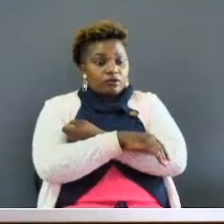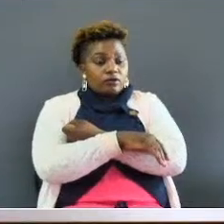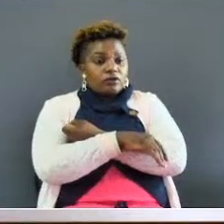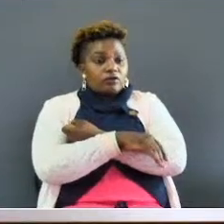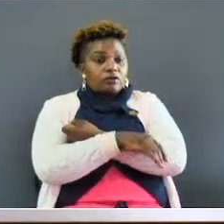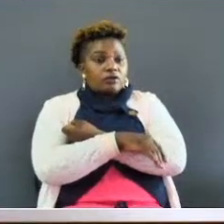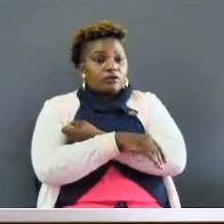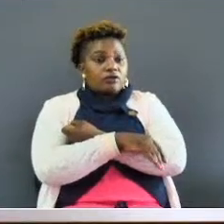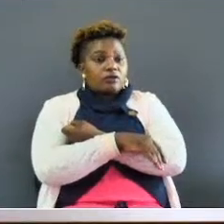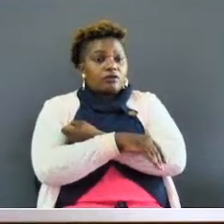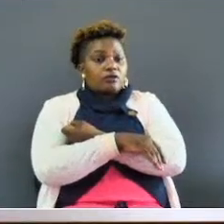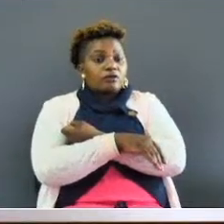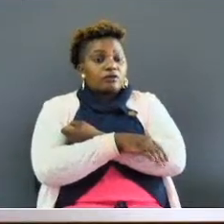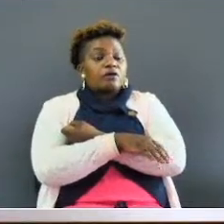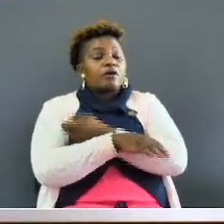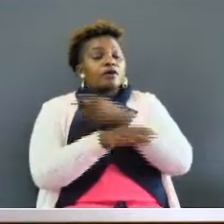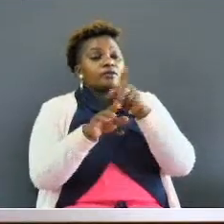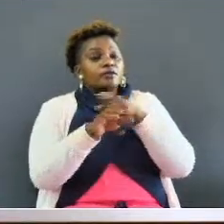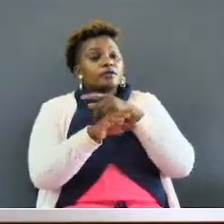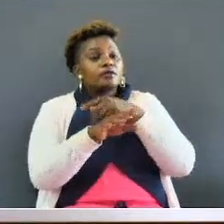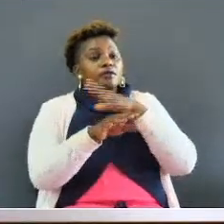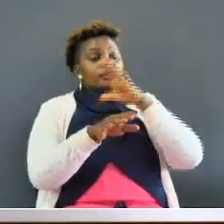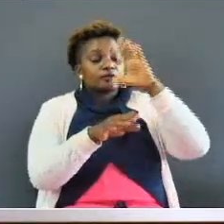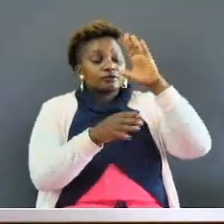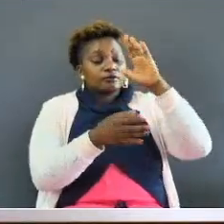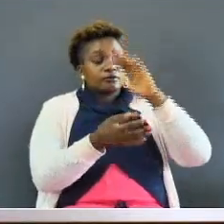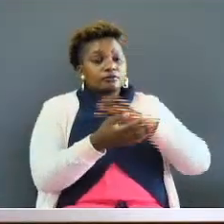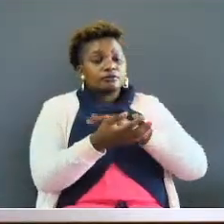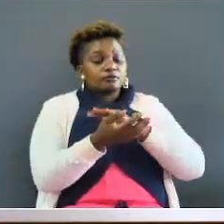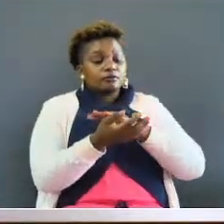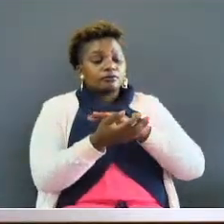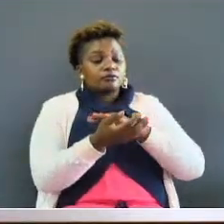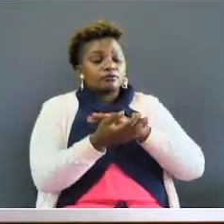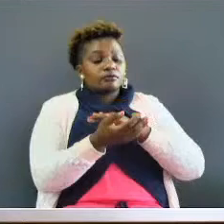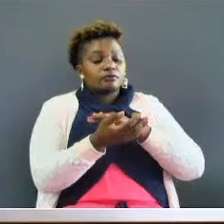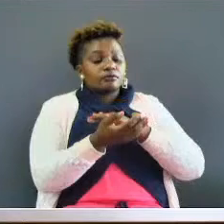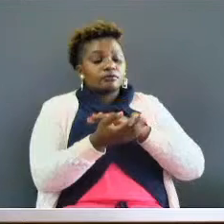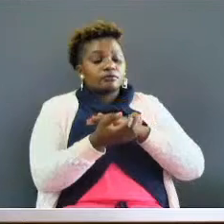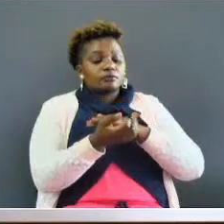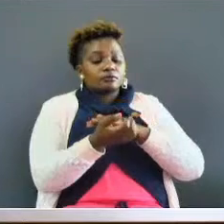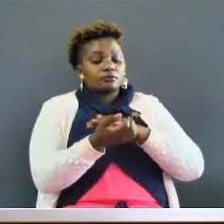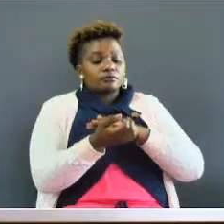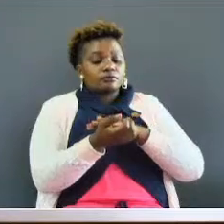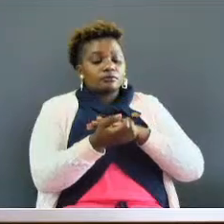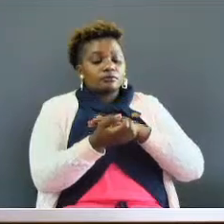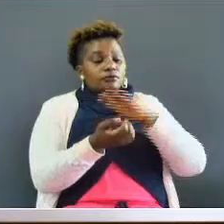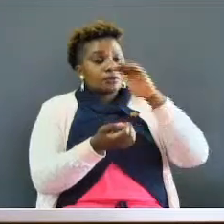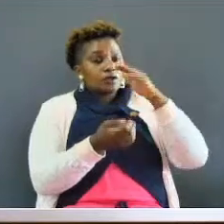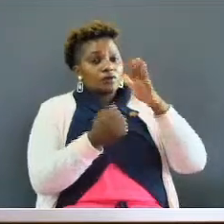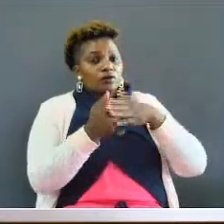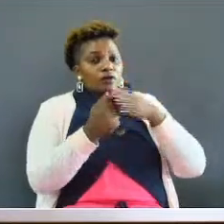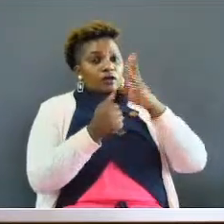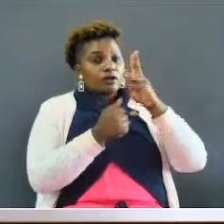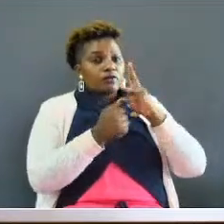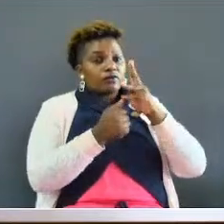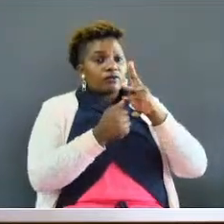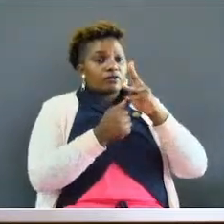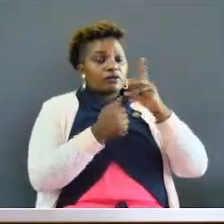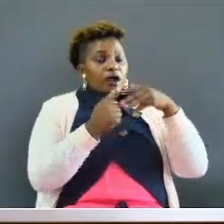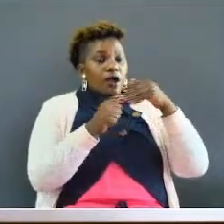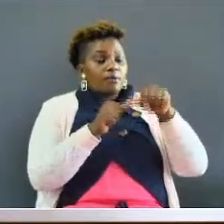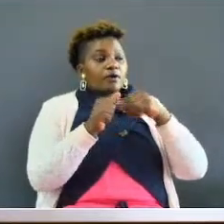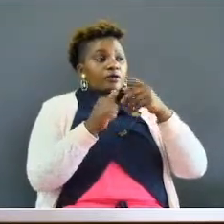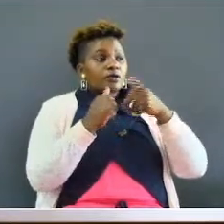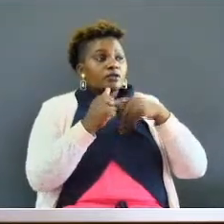better. Even the Pfizer is lower, the efficacy has dropped from 94 to about